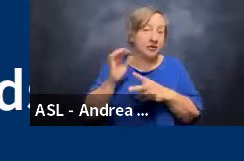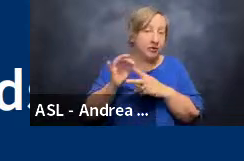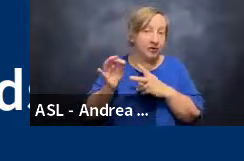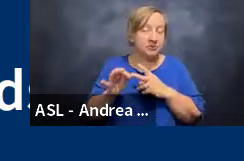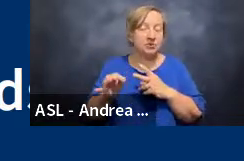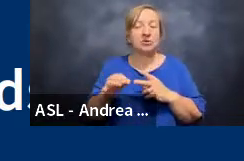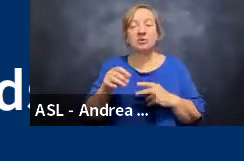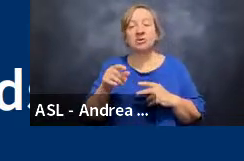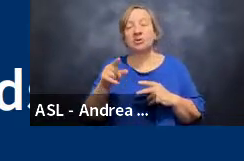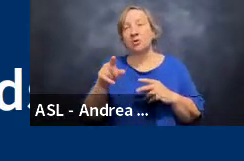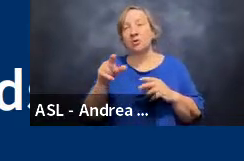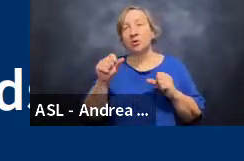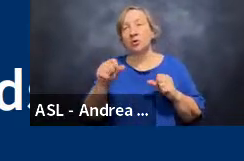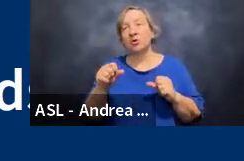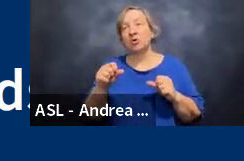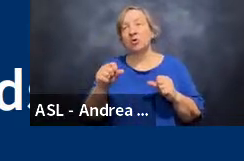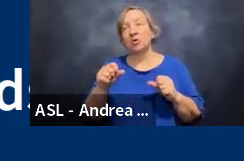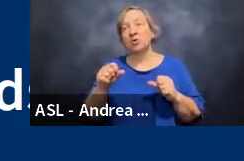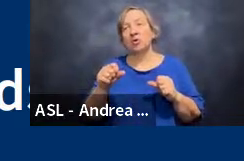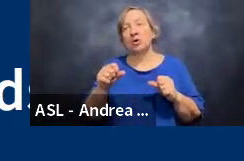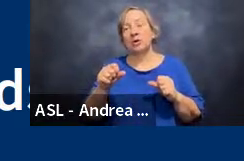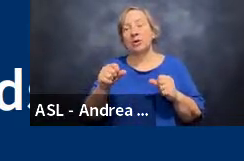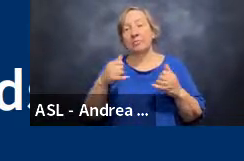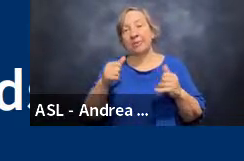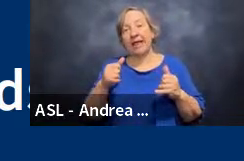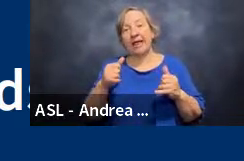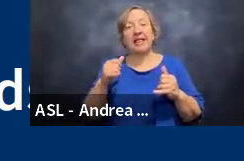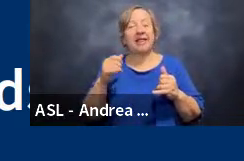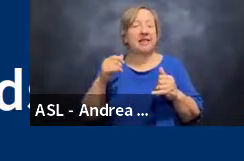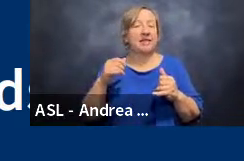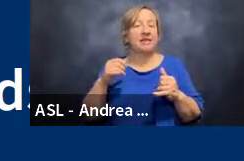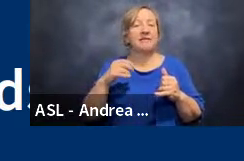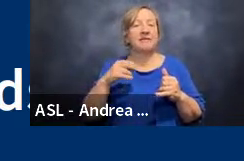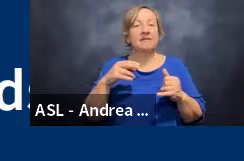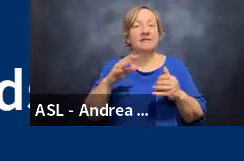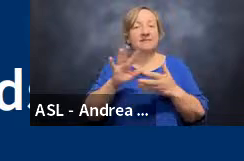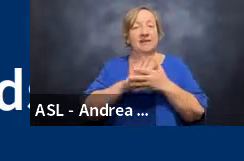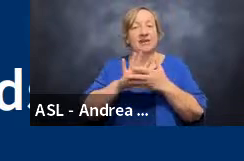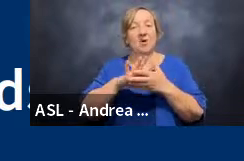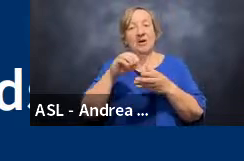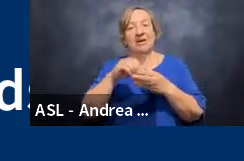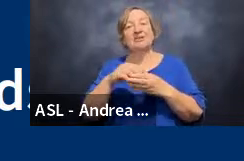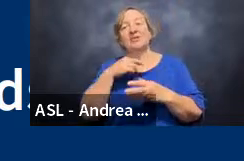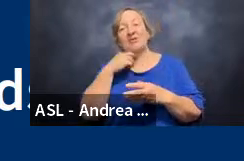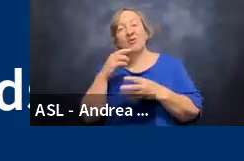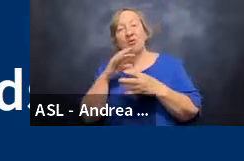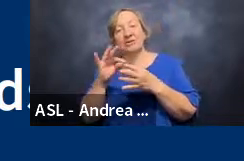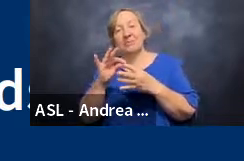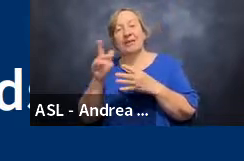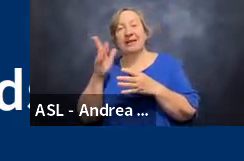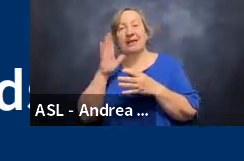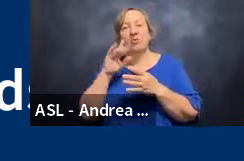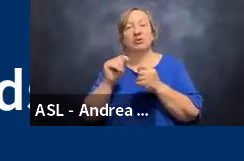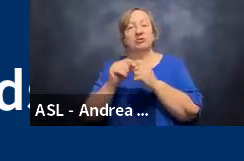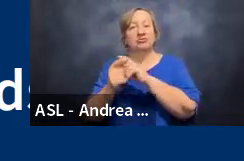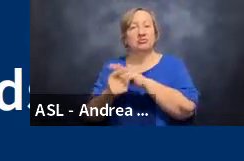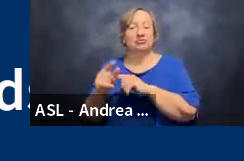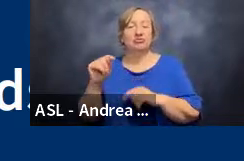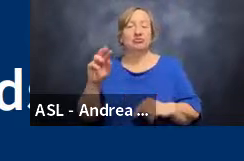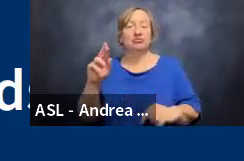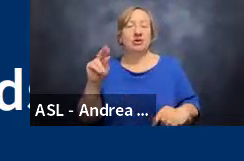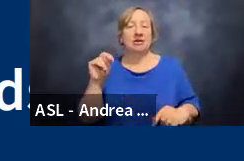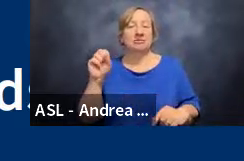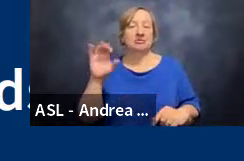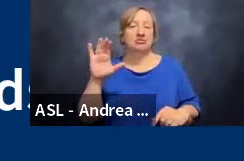also, play the video into the voicemail and it would transcribe it for us. So there are some options.